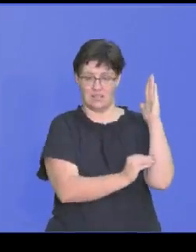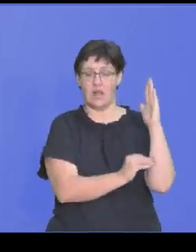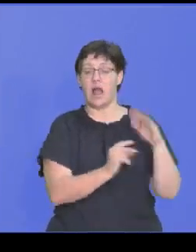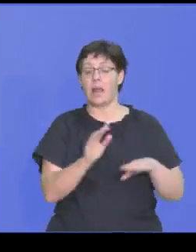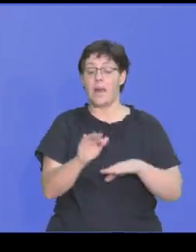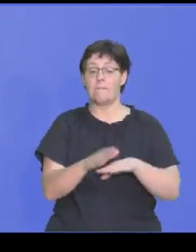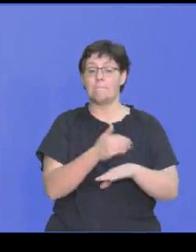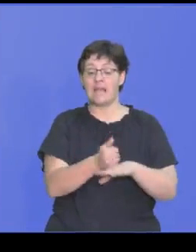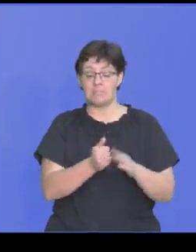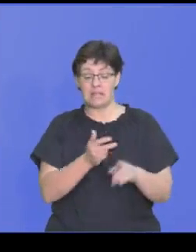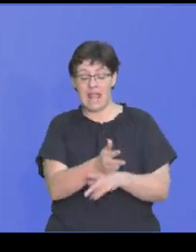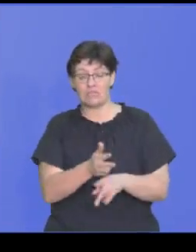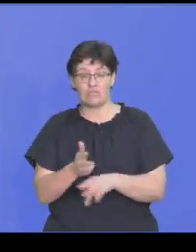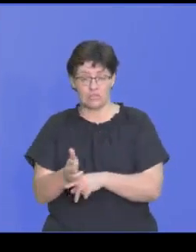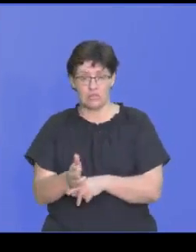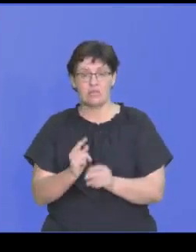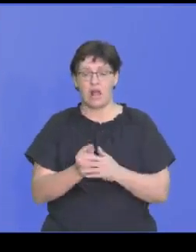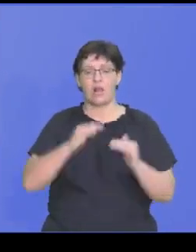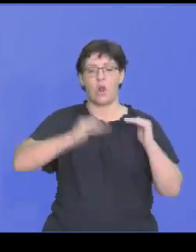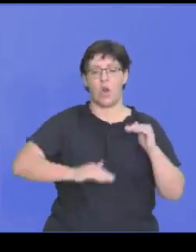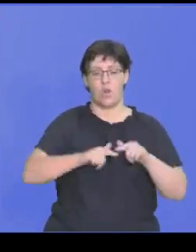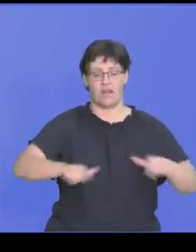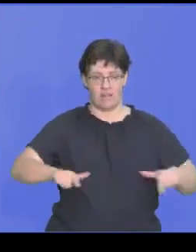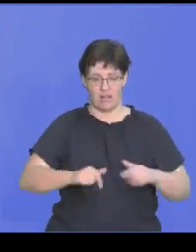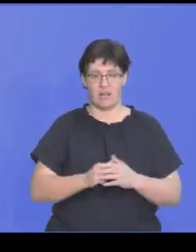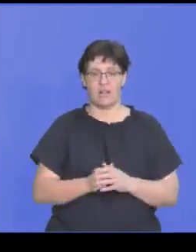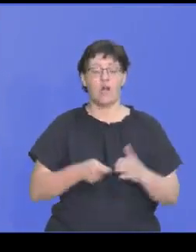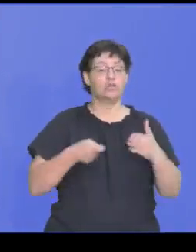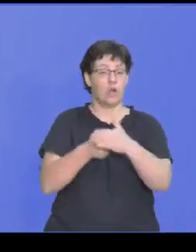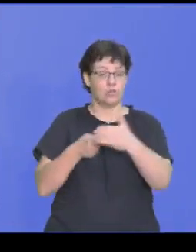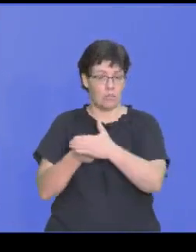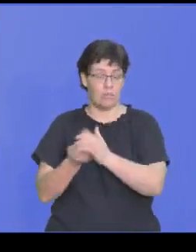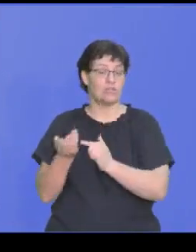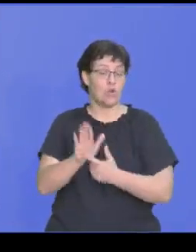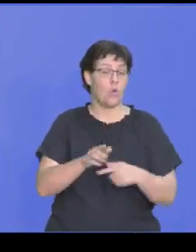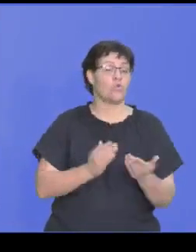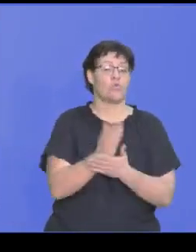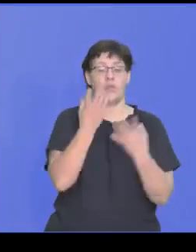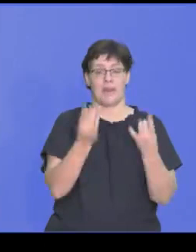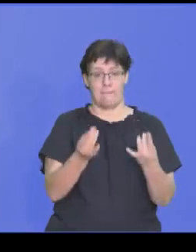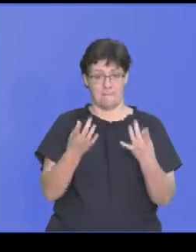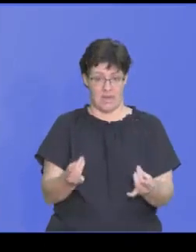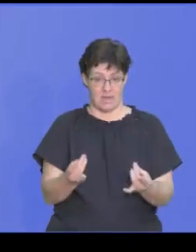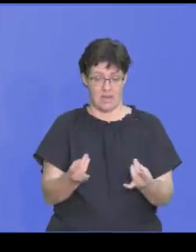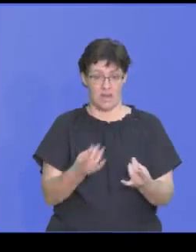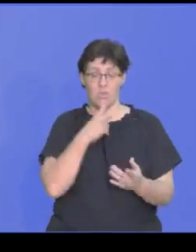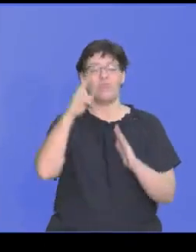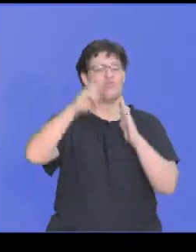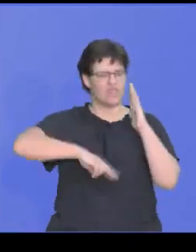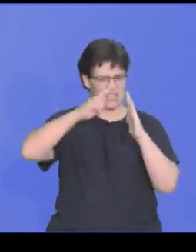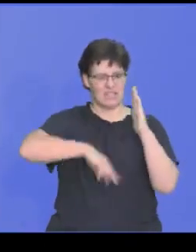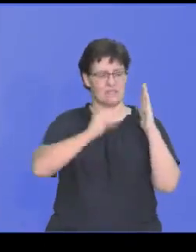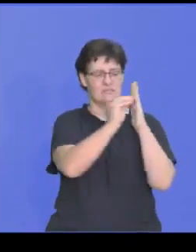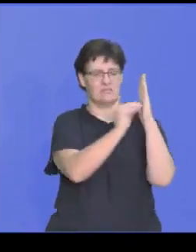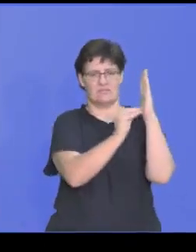the basement entrances, the other entrances are on the lower level. Shops are indicated in numbers. So it's important that we read